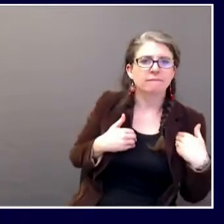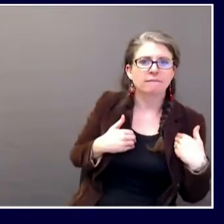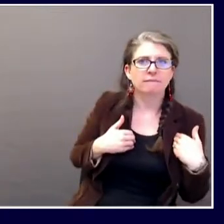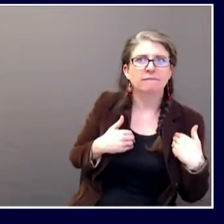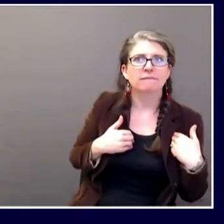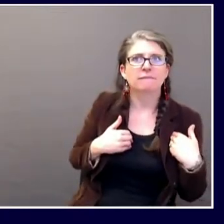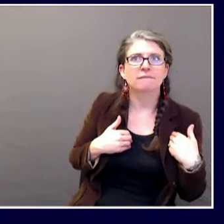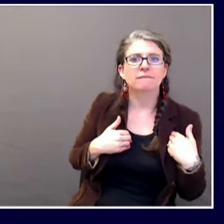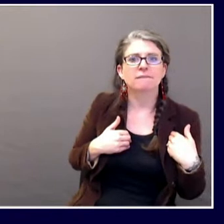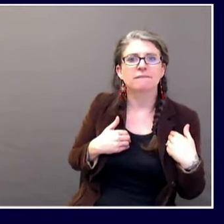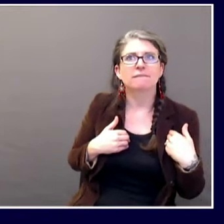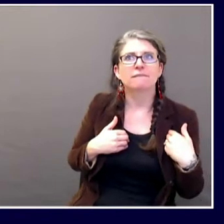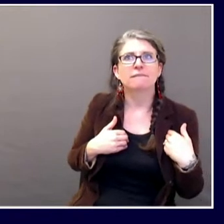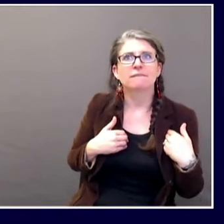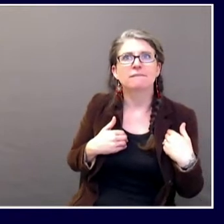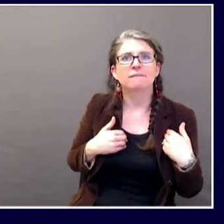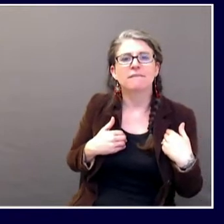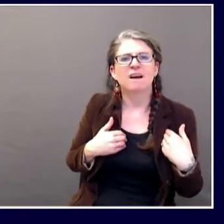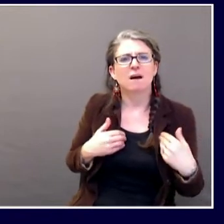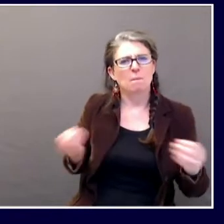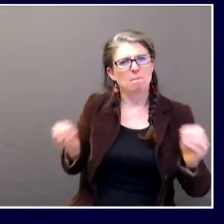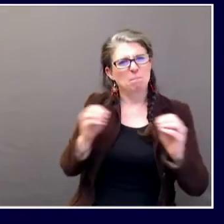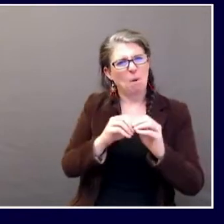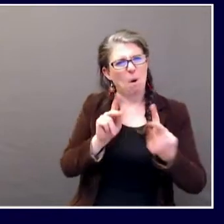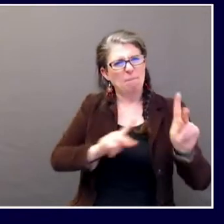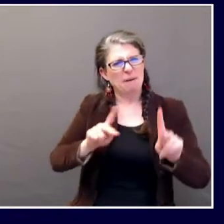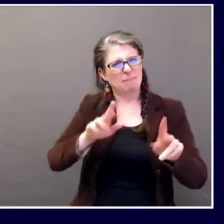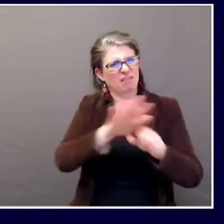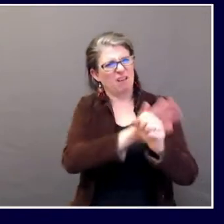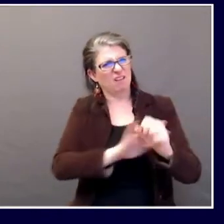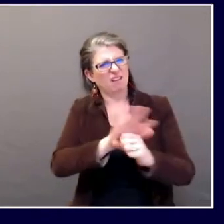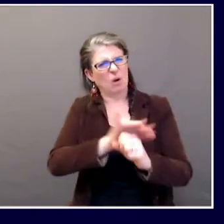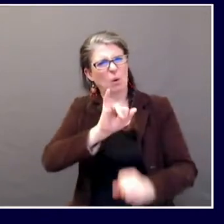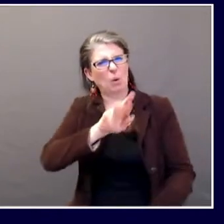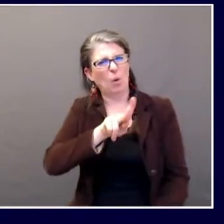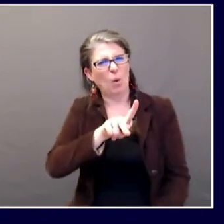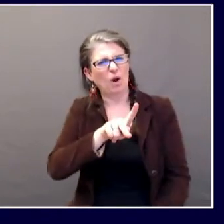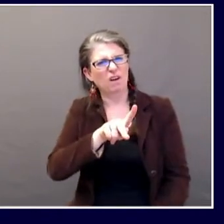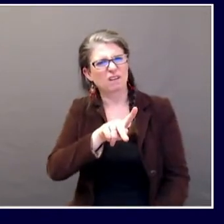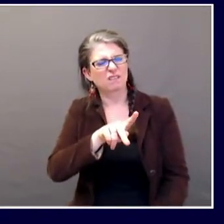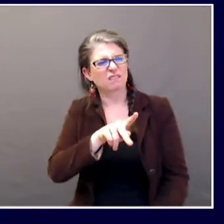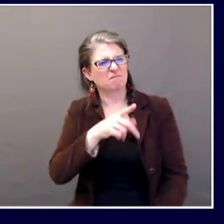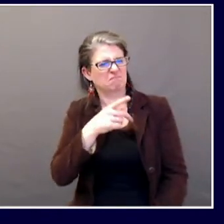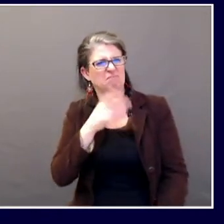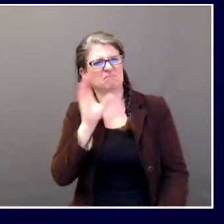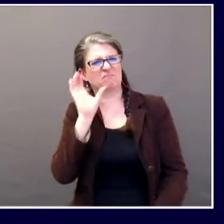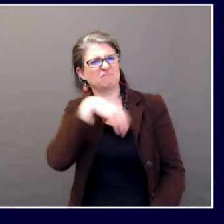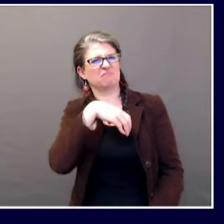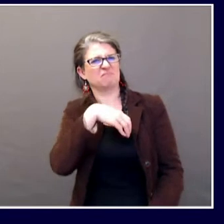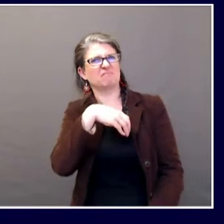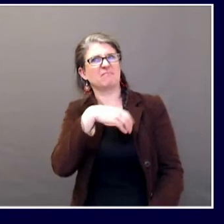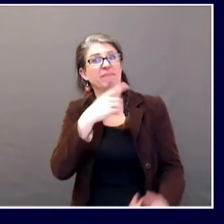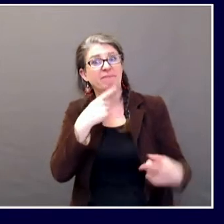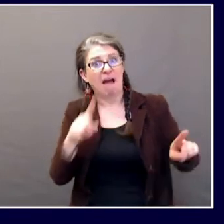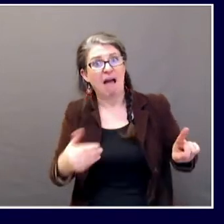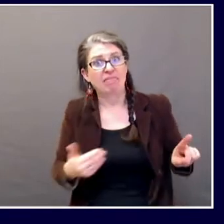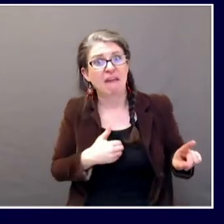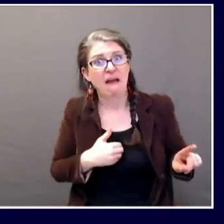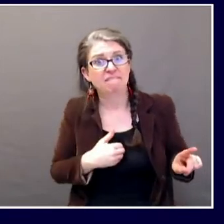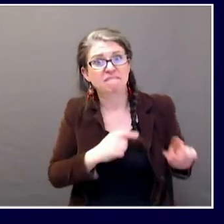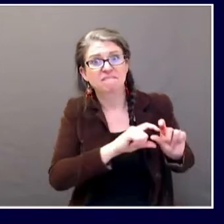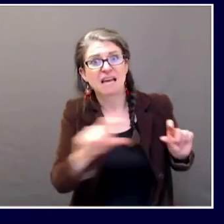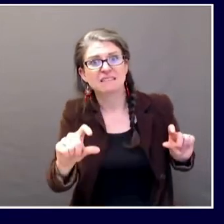been vaccinated. So given that, York County has consistently been a hotspot for